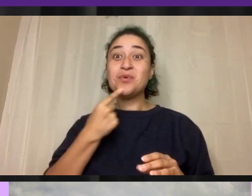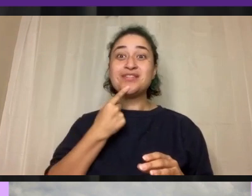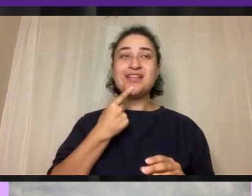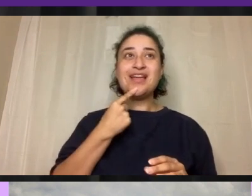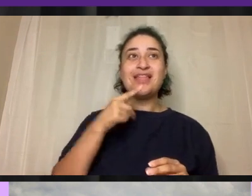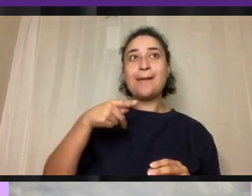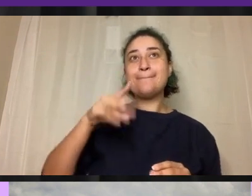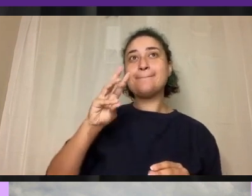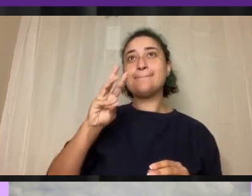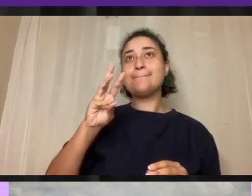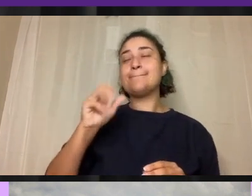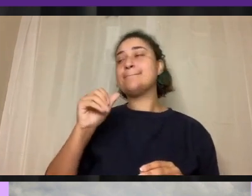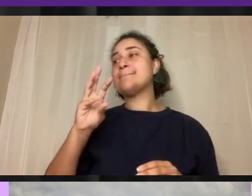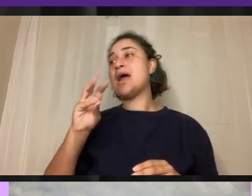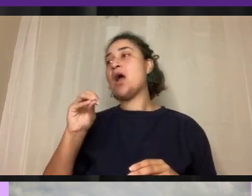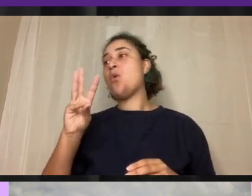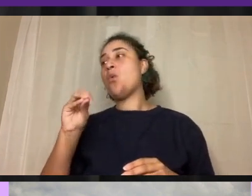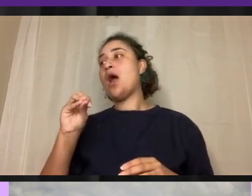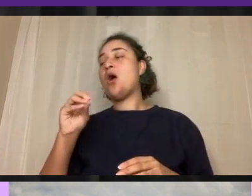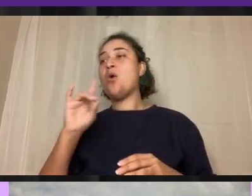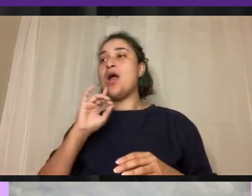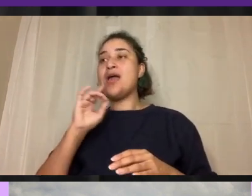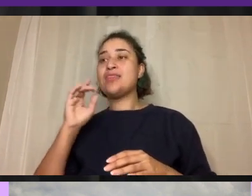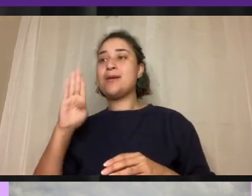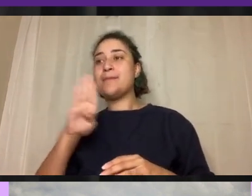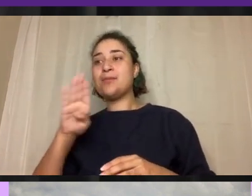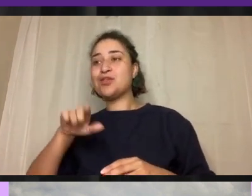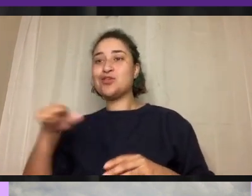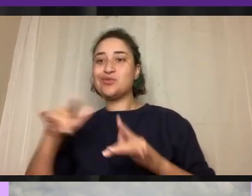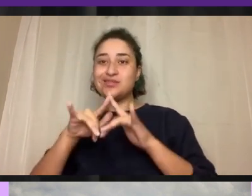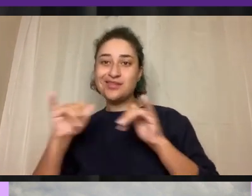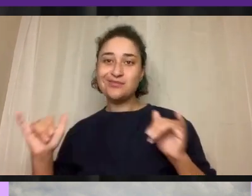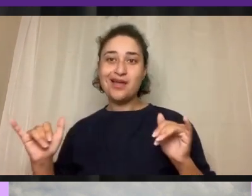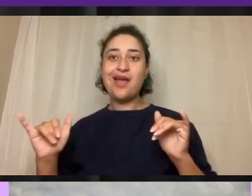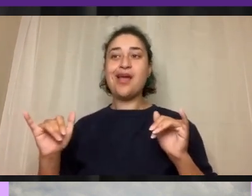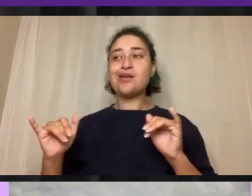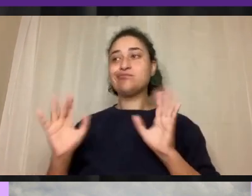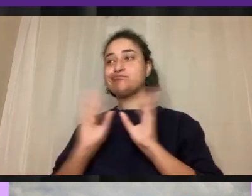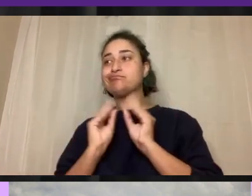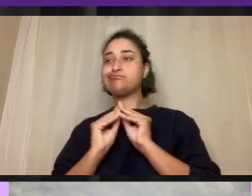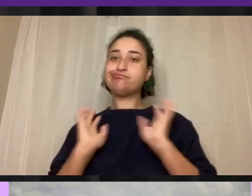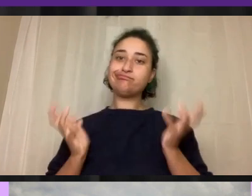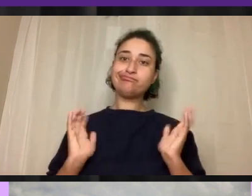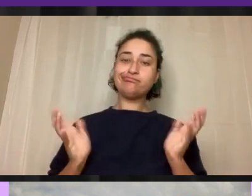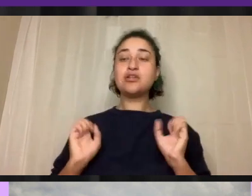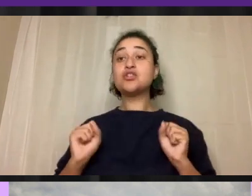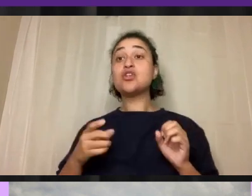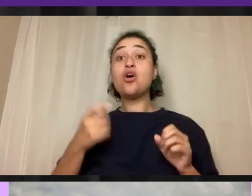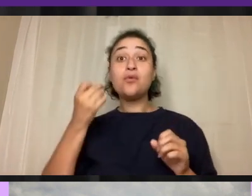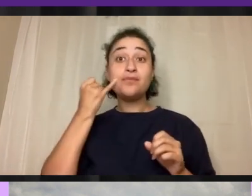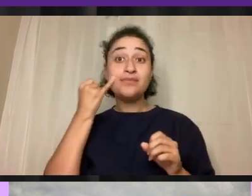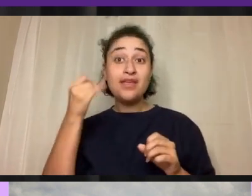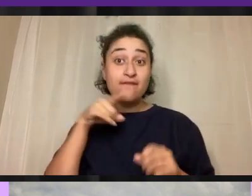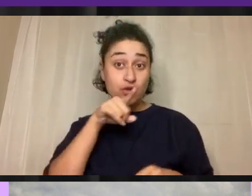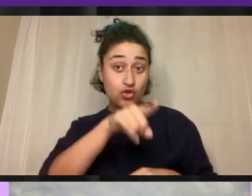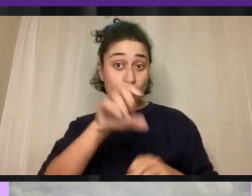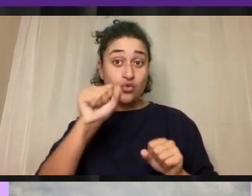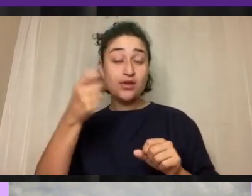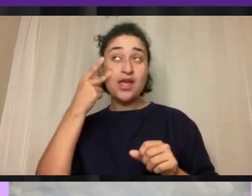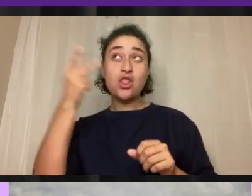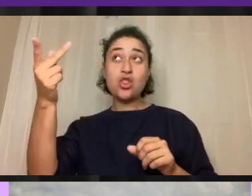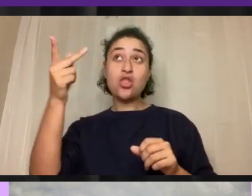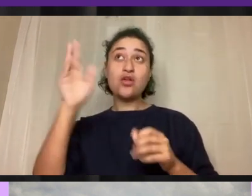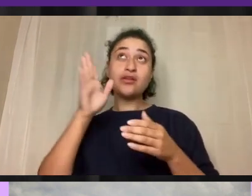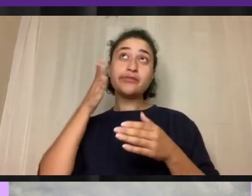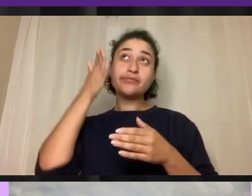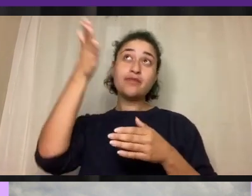collective, if you could look into the future, like what worlds are we living in, and what might it look